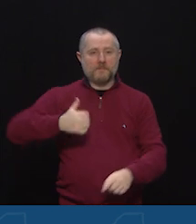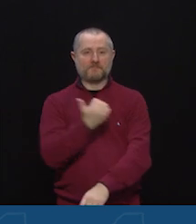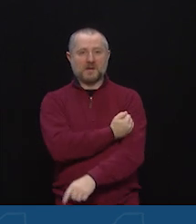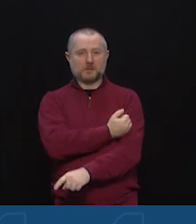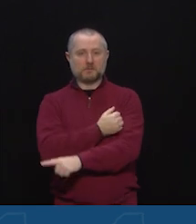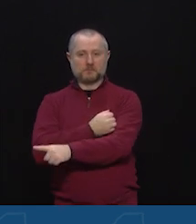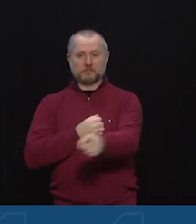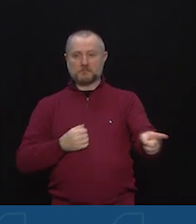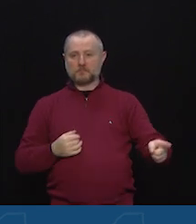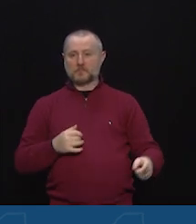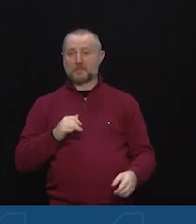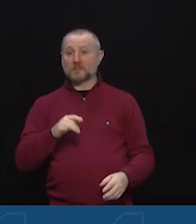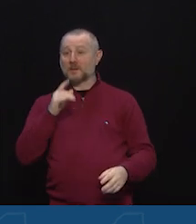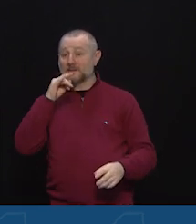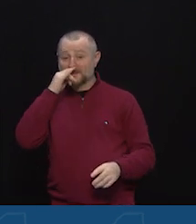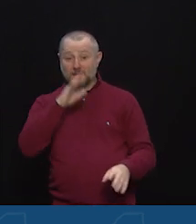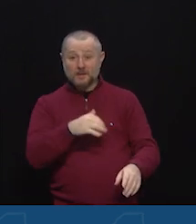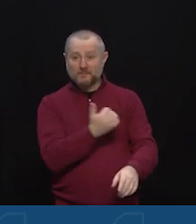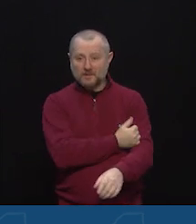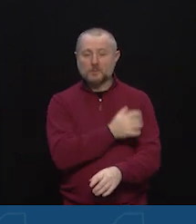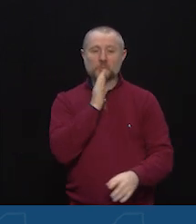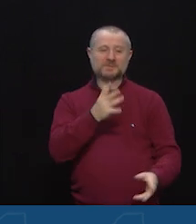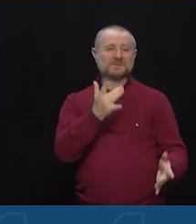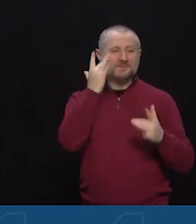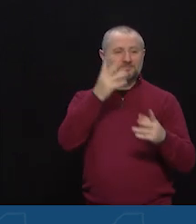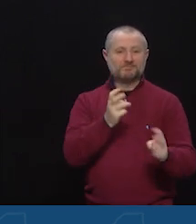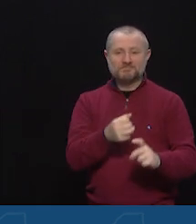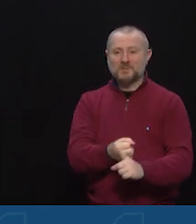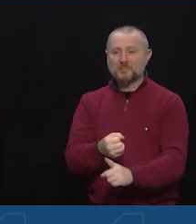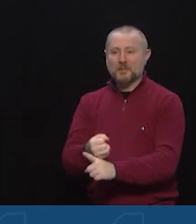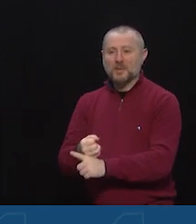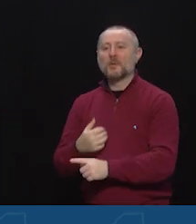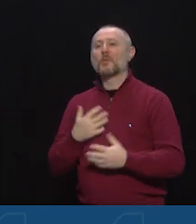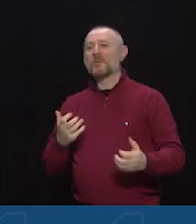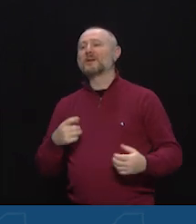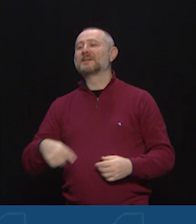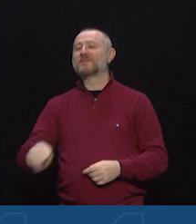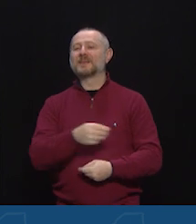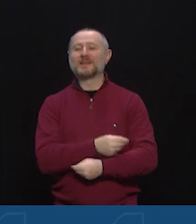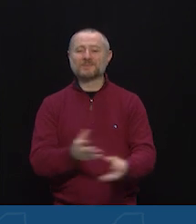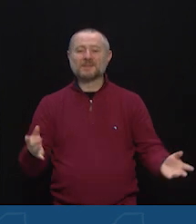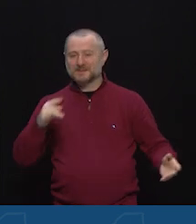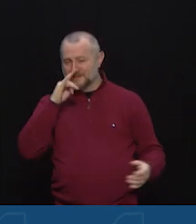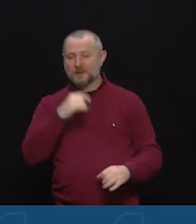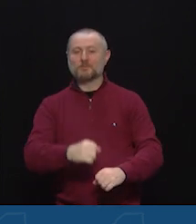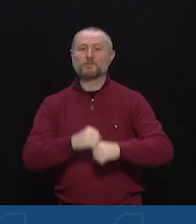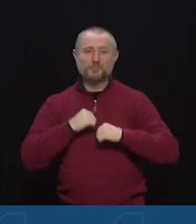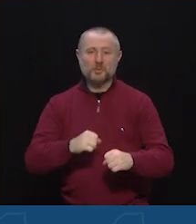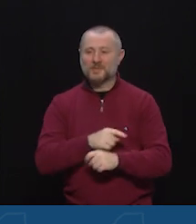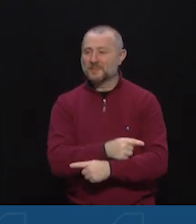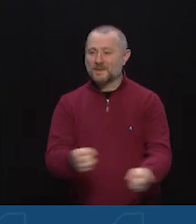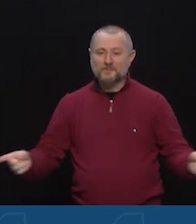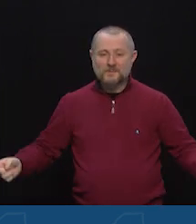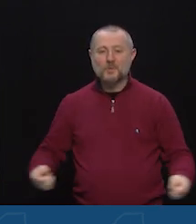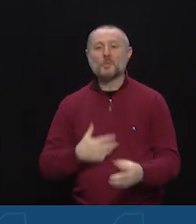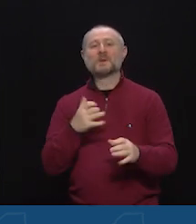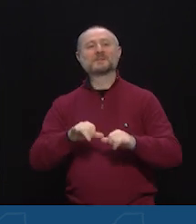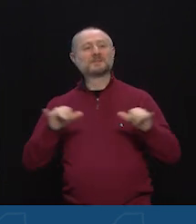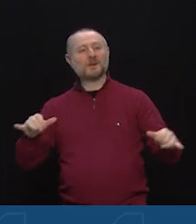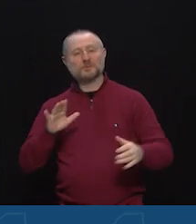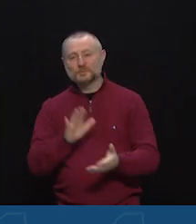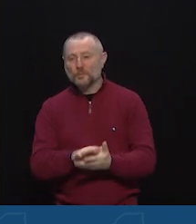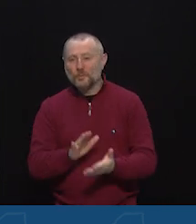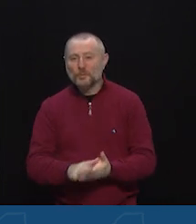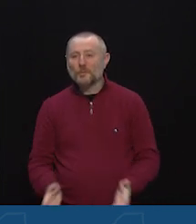vaccinated, so let's make sure that that happens as well. Let's give all the kids the protection they need to be able to stay in school and stay safe.